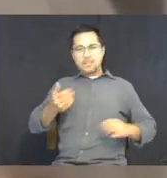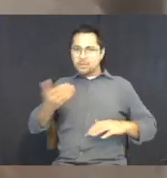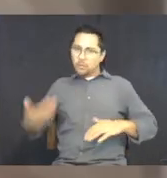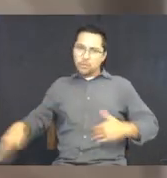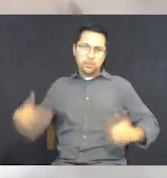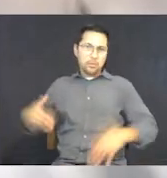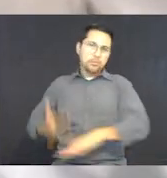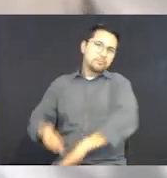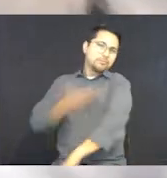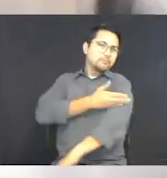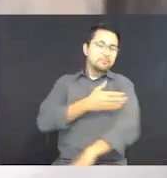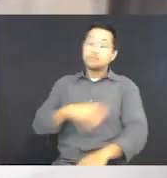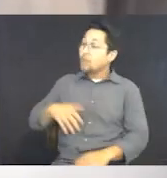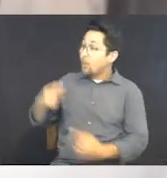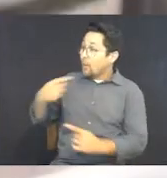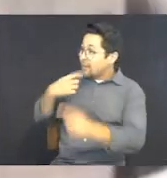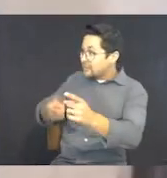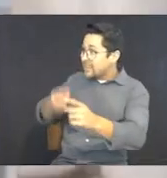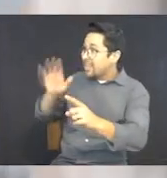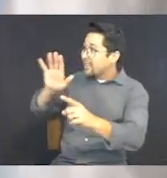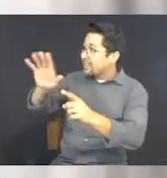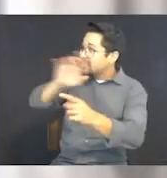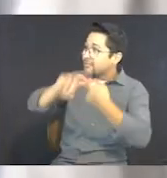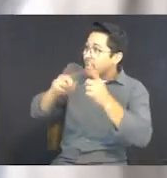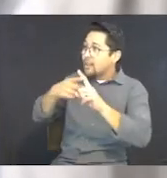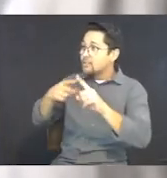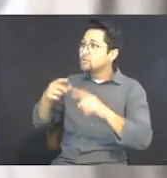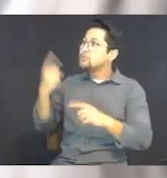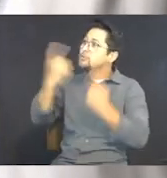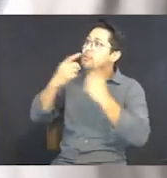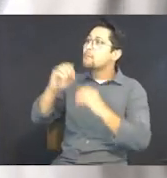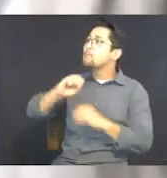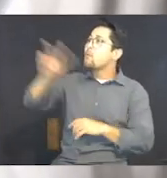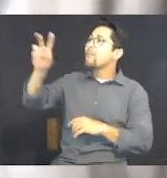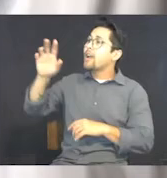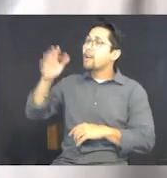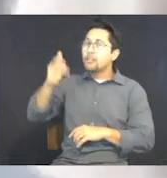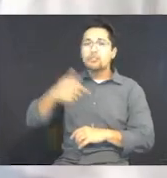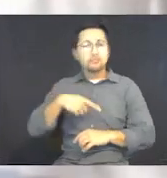to risk, and we risked together.